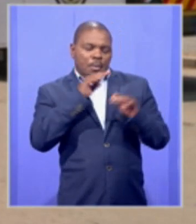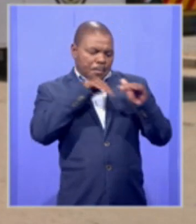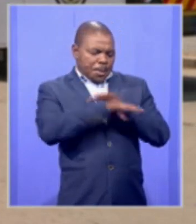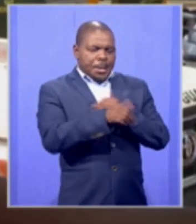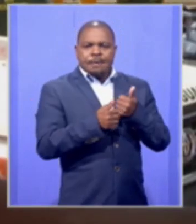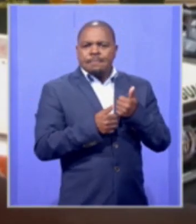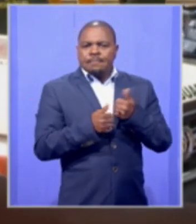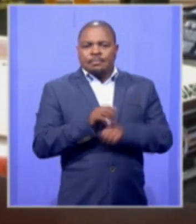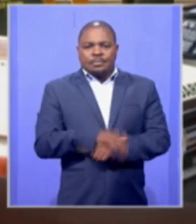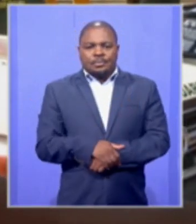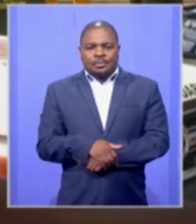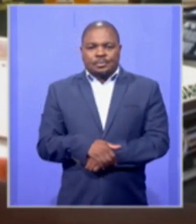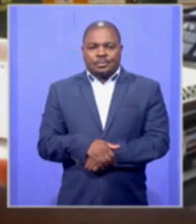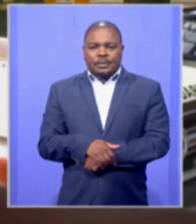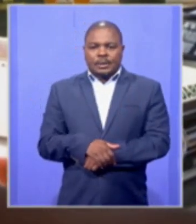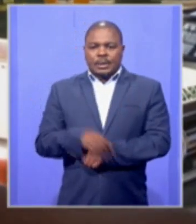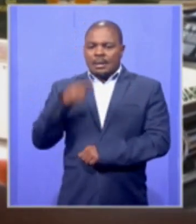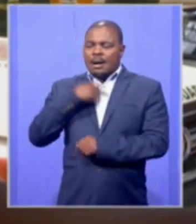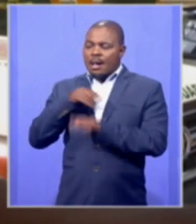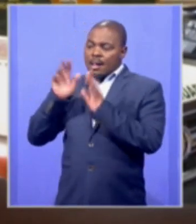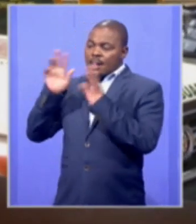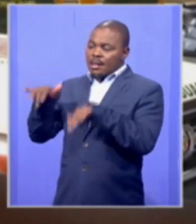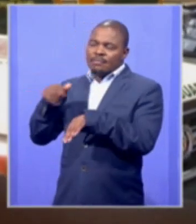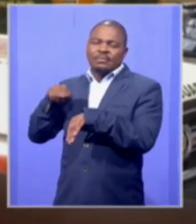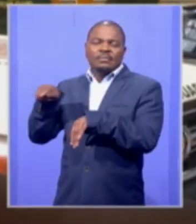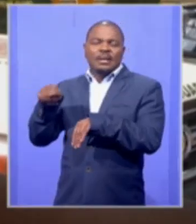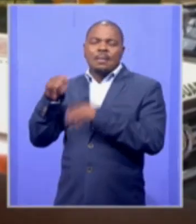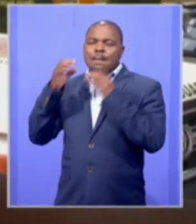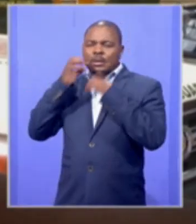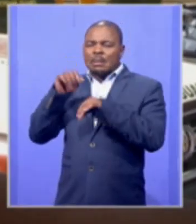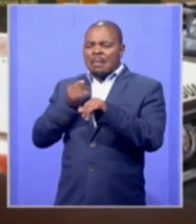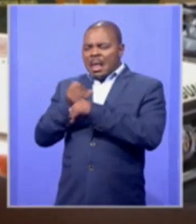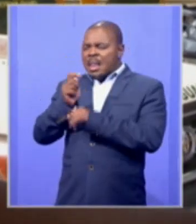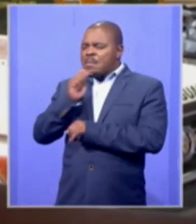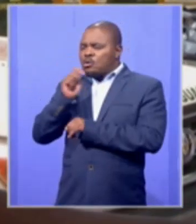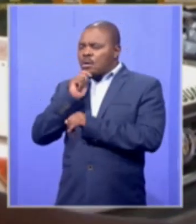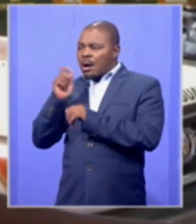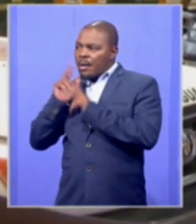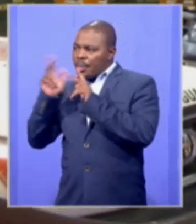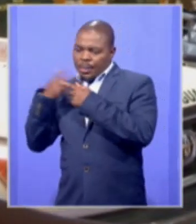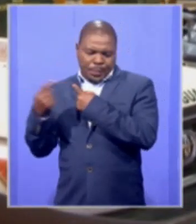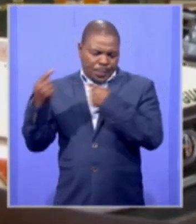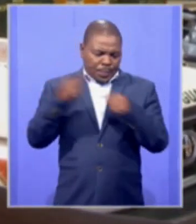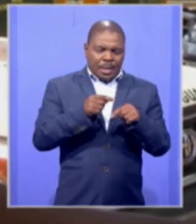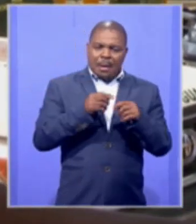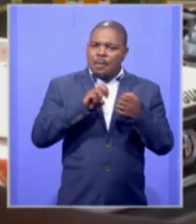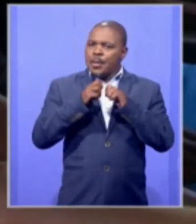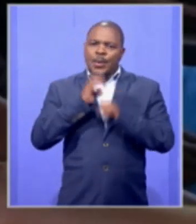I left Mozambique very early in the morning and there was no problem.